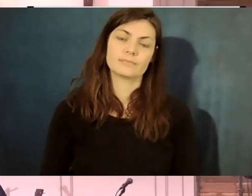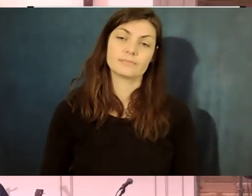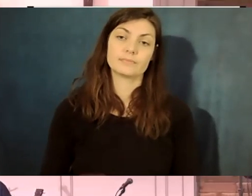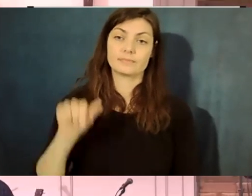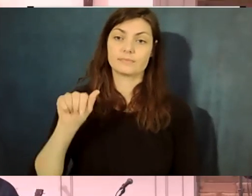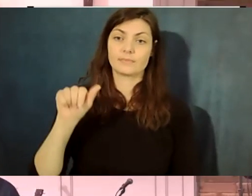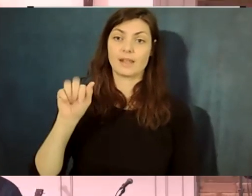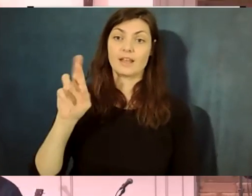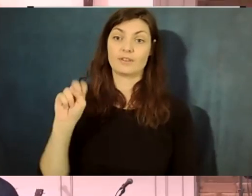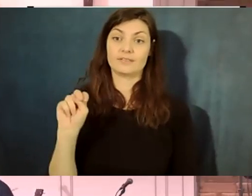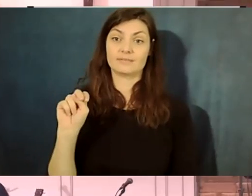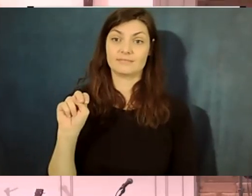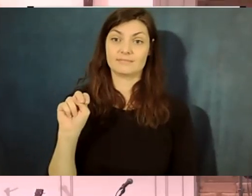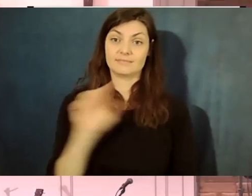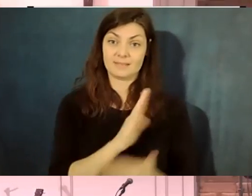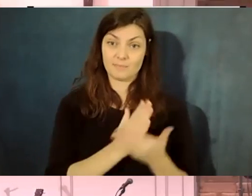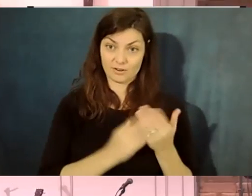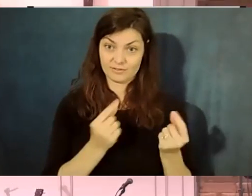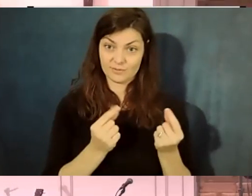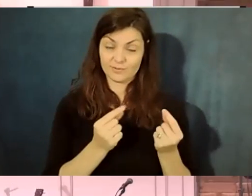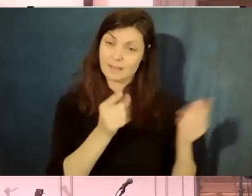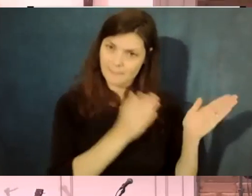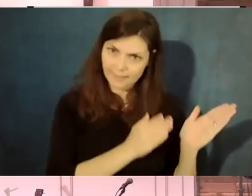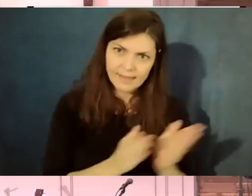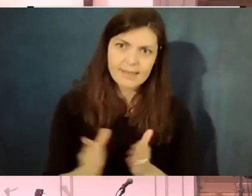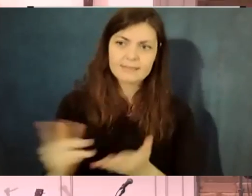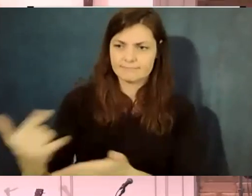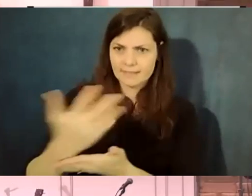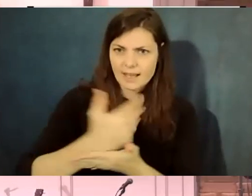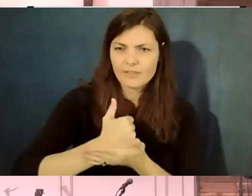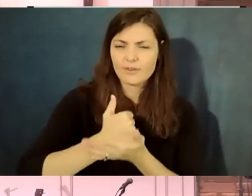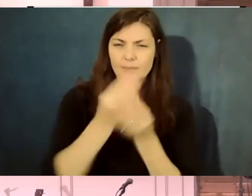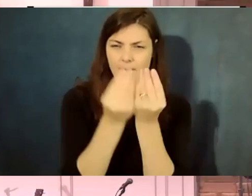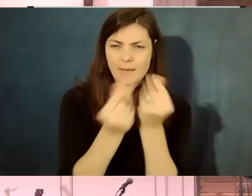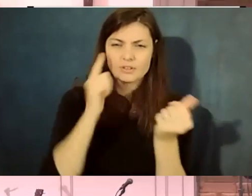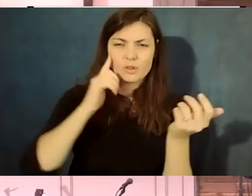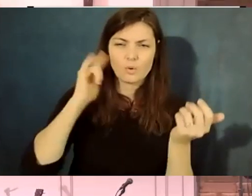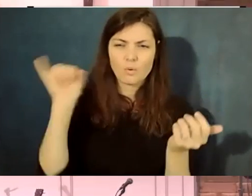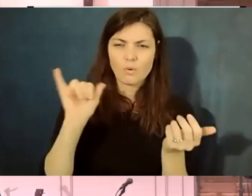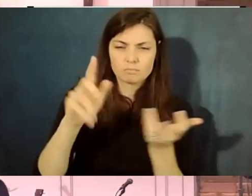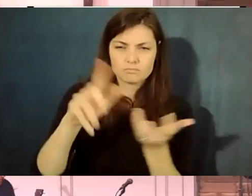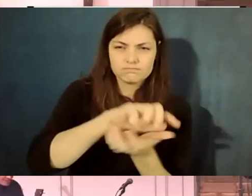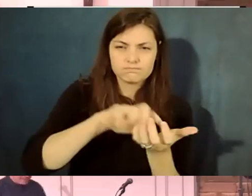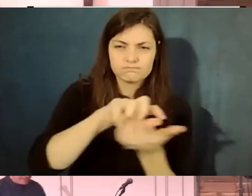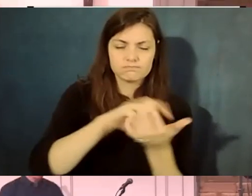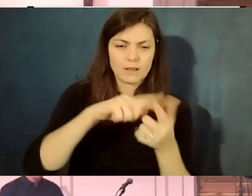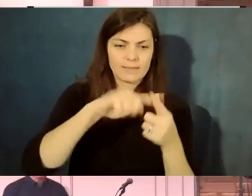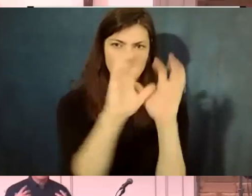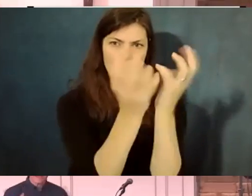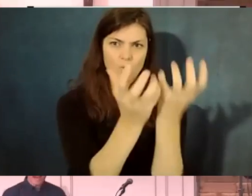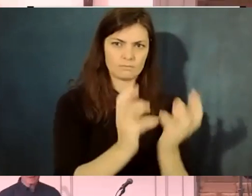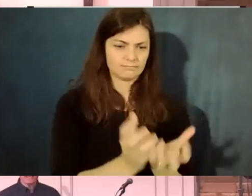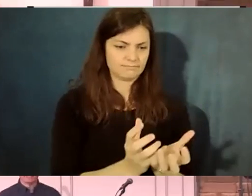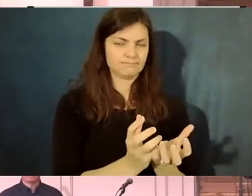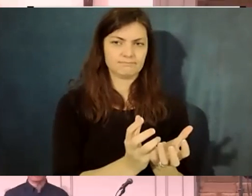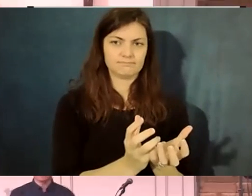Aaron, for his part, he planned it, he gathered it, he melted it, he molded it, he fashioned it, but none